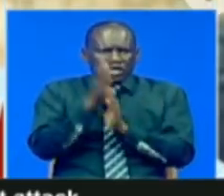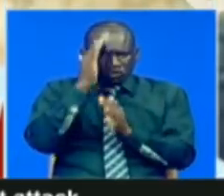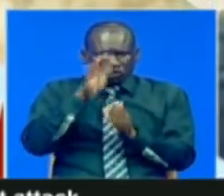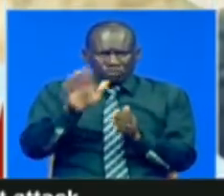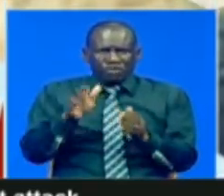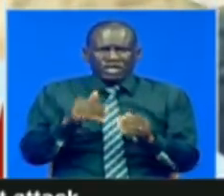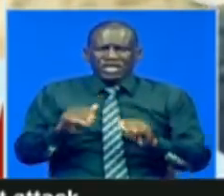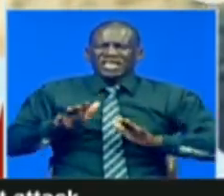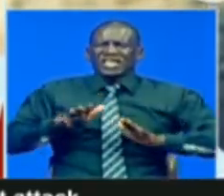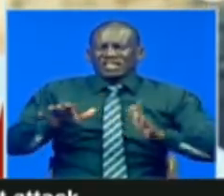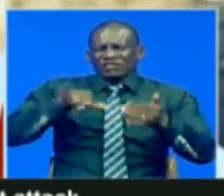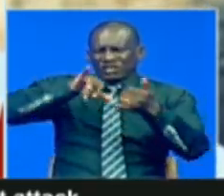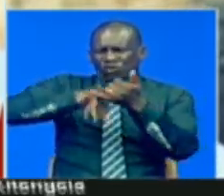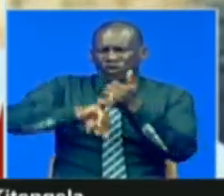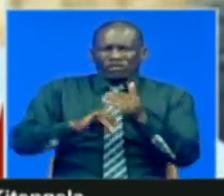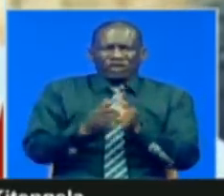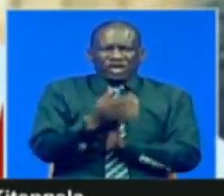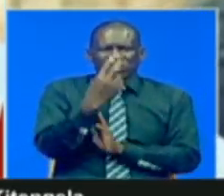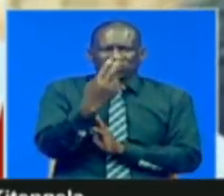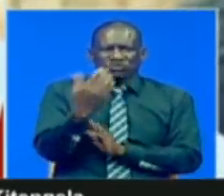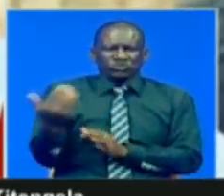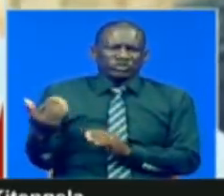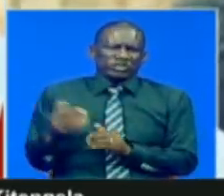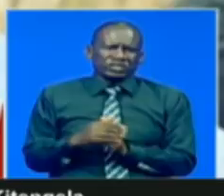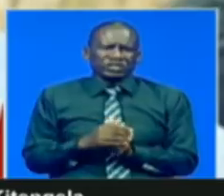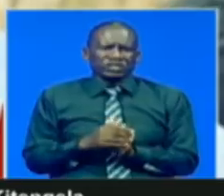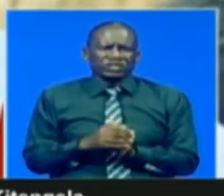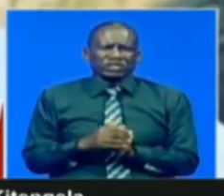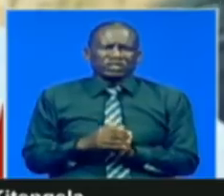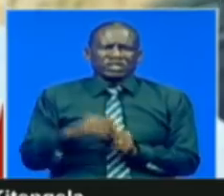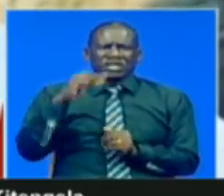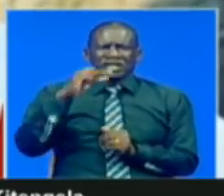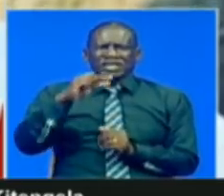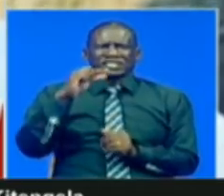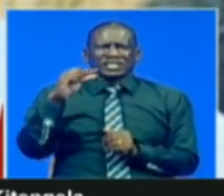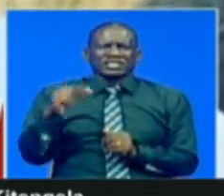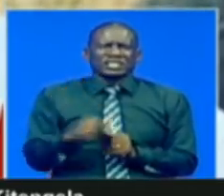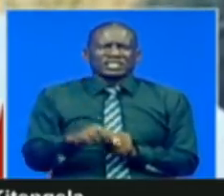behind his wife and two children. Gladys Gachanja, NTV.